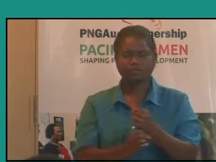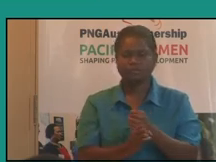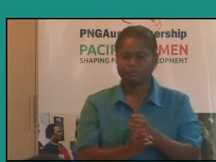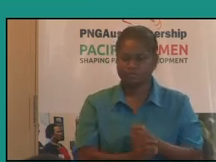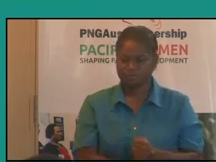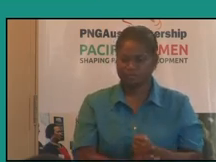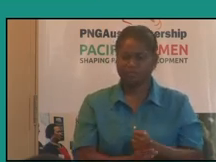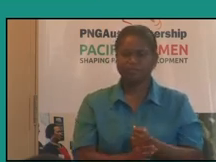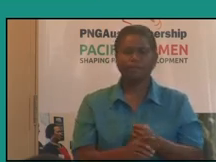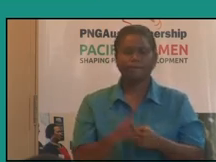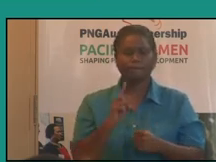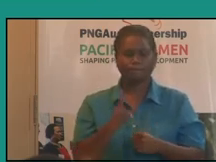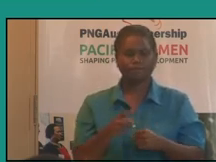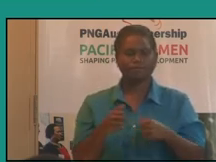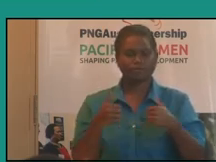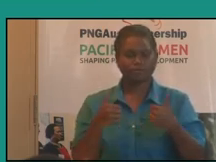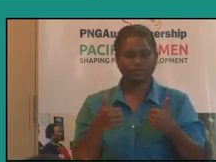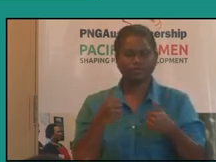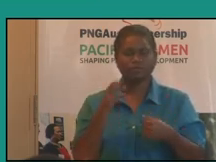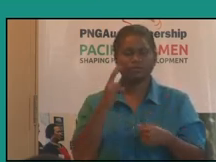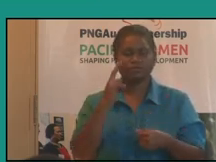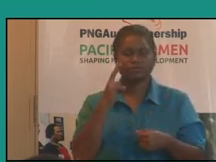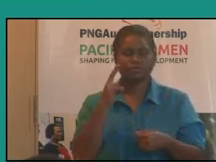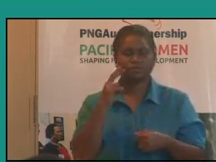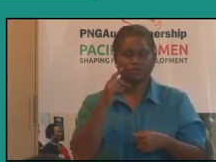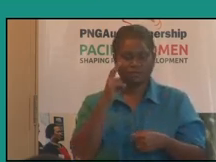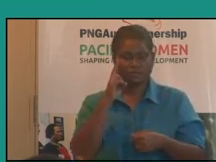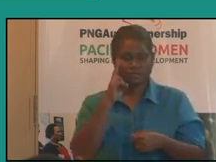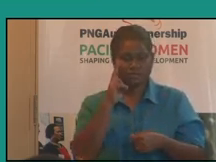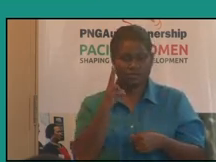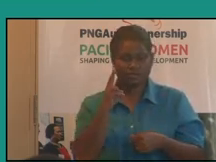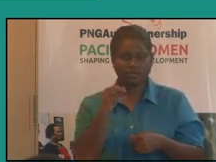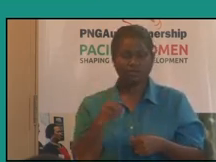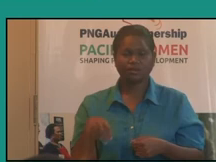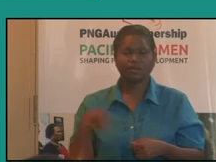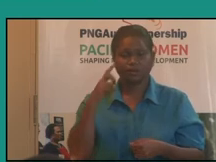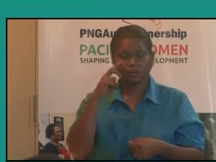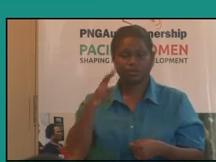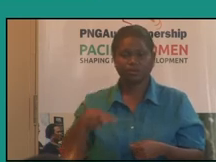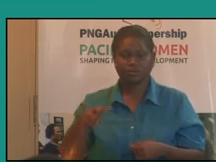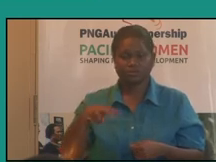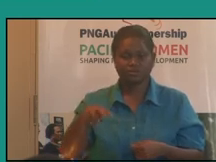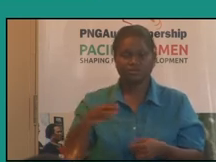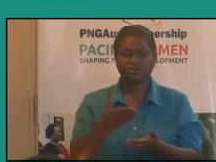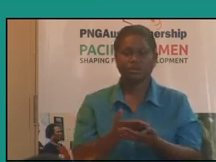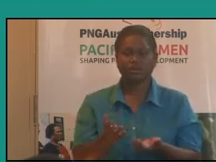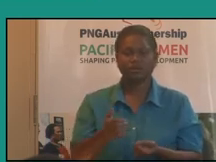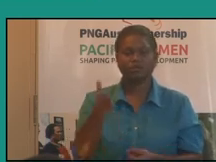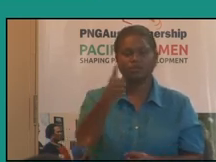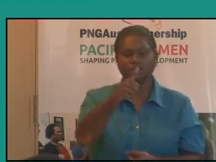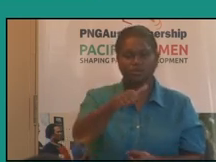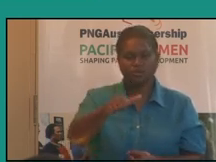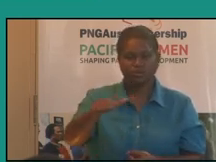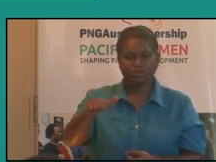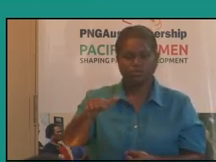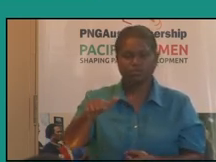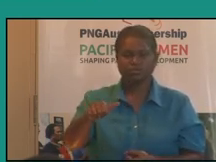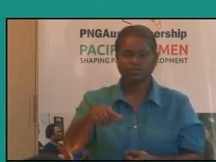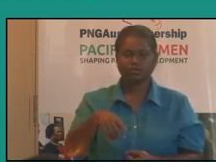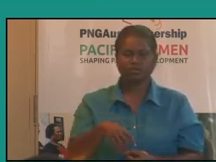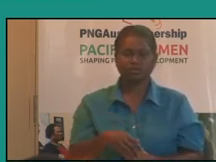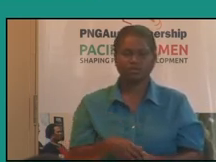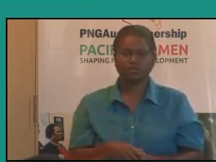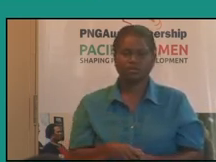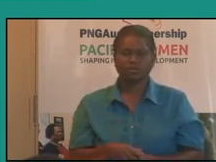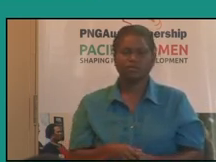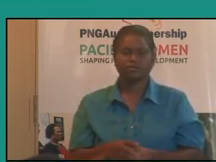it would be good to see the research going into how they are able to, you know, utilize the capital that they already have from